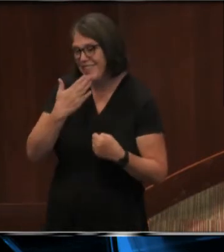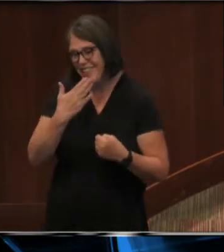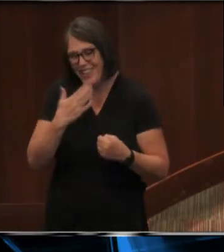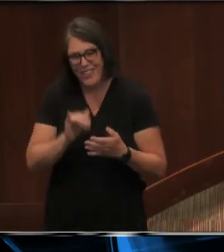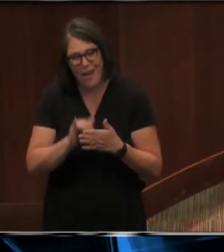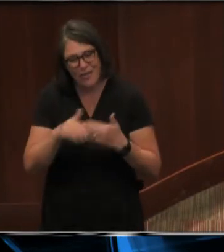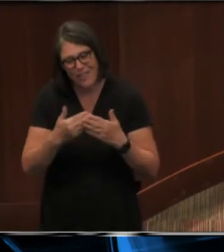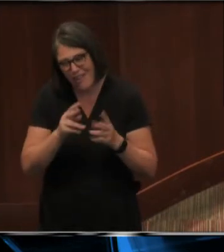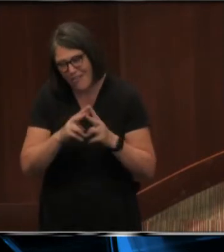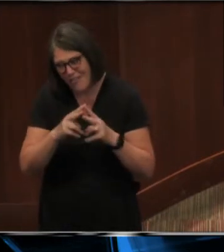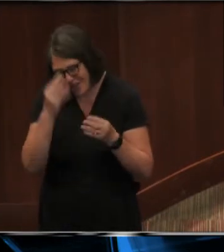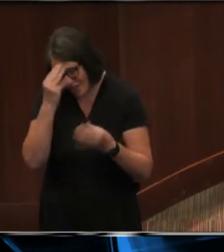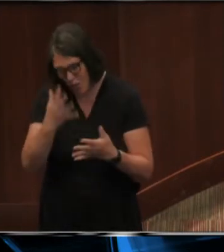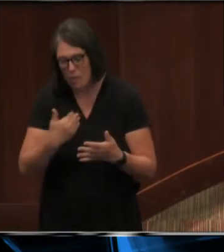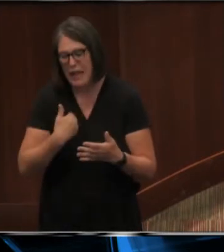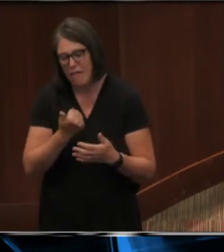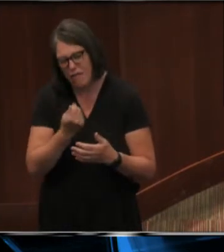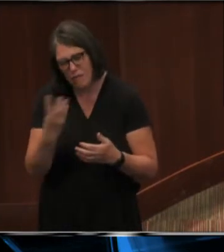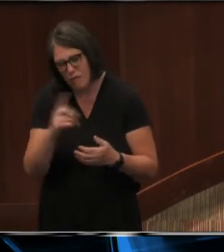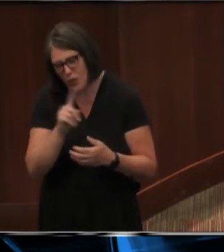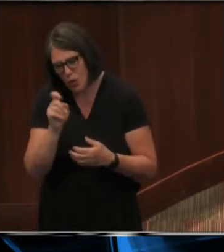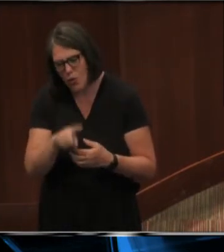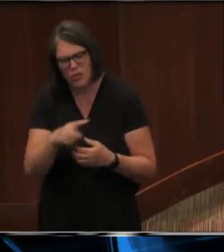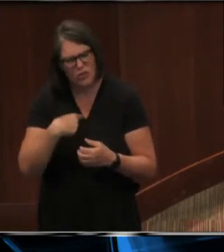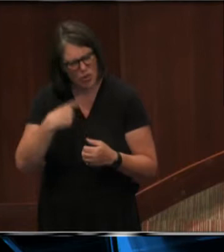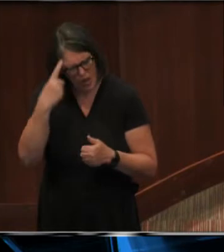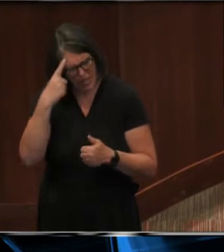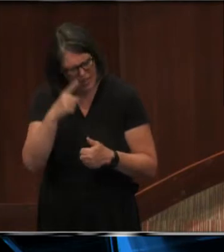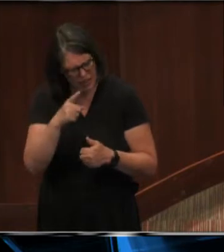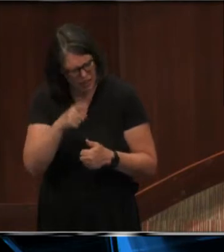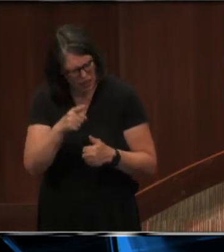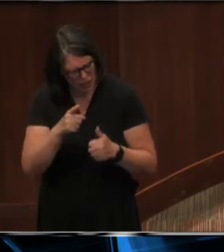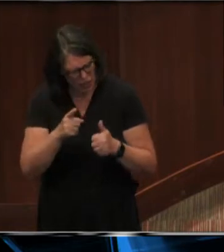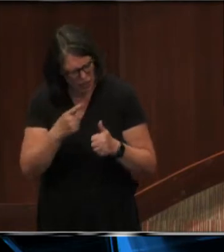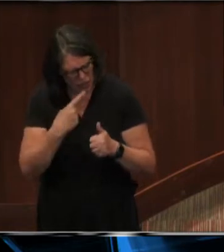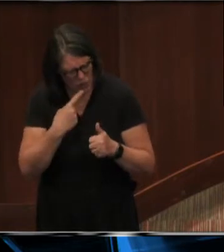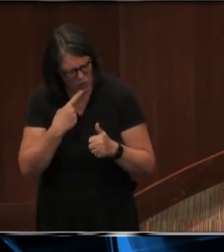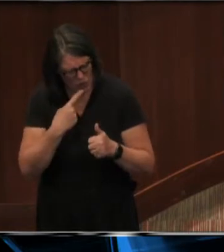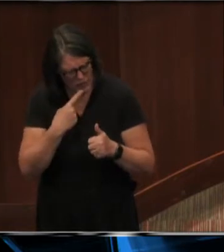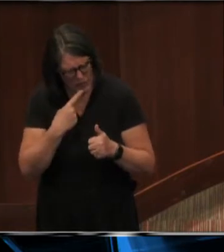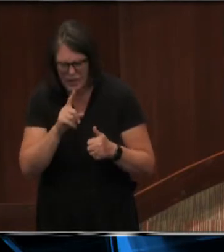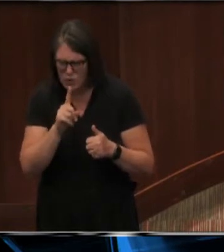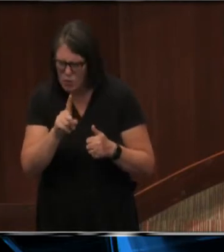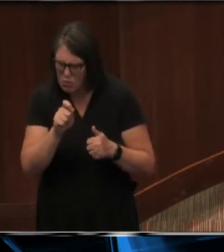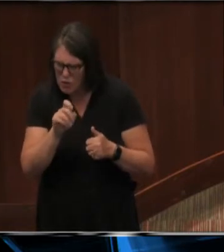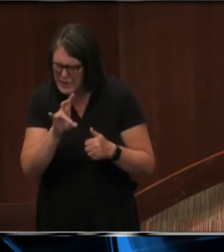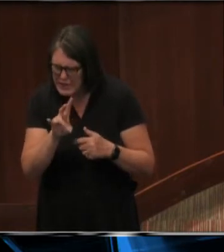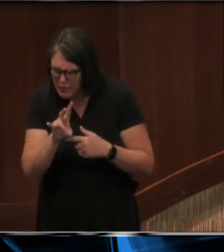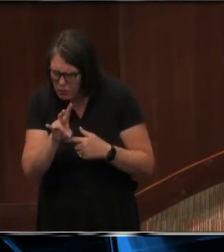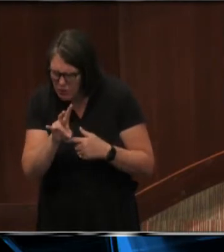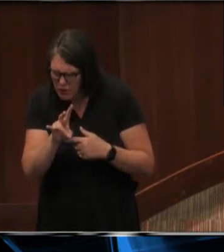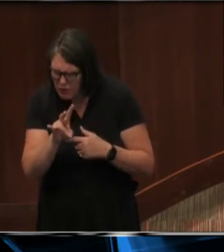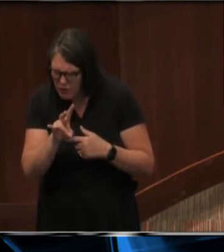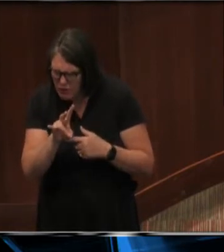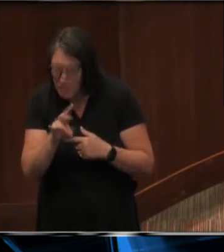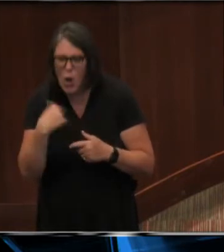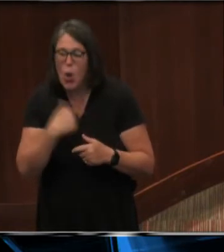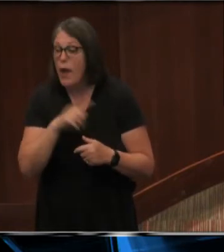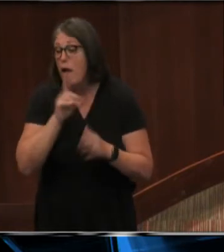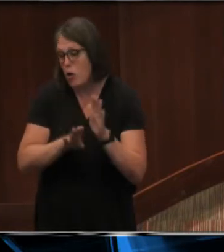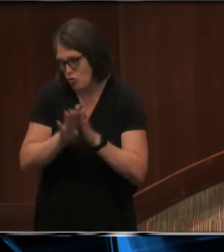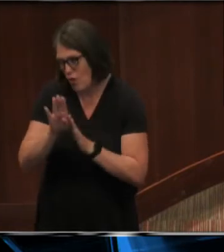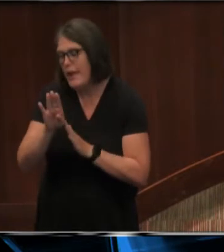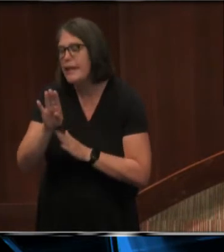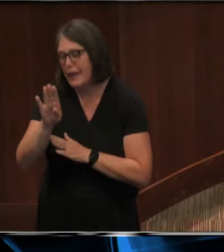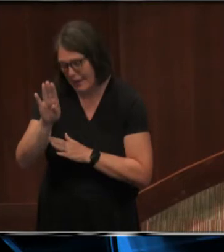very informative, but I do have a few questions. Sure. So I think I heard you say that the R0 number right now is 1.7 So we are trending upward